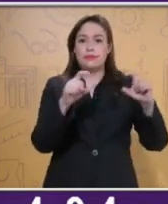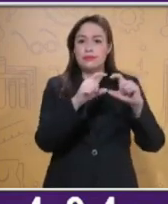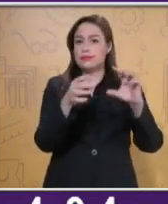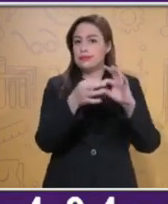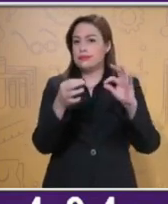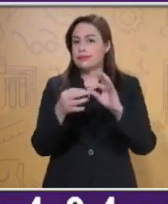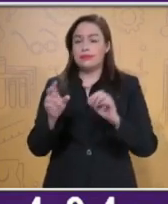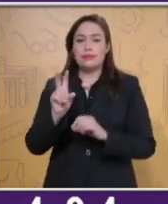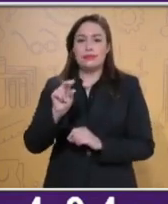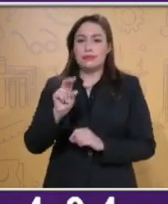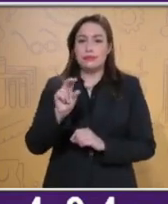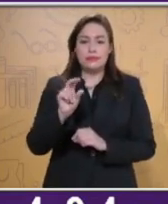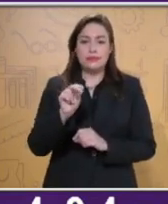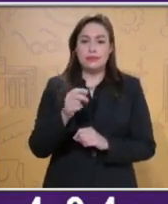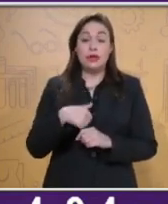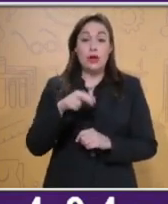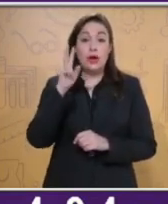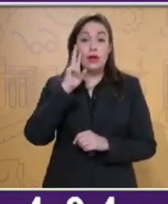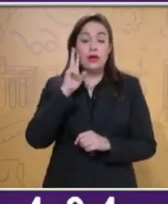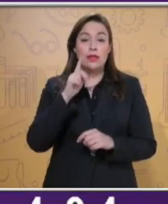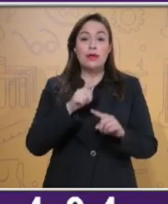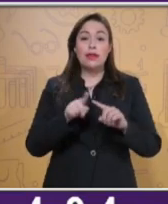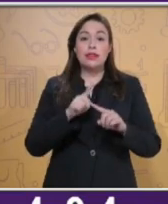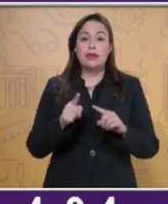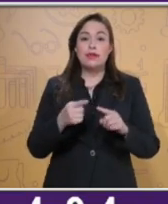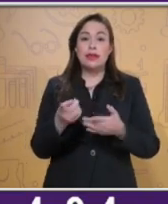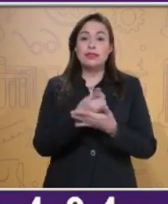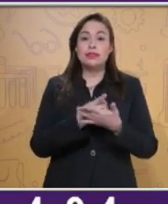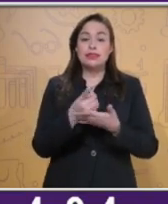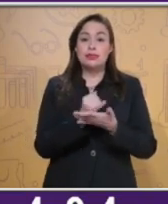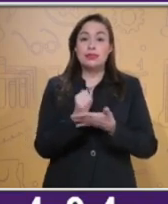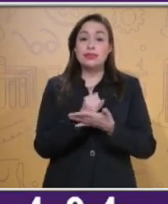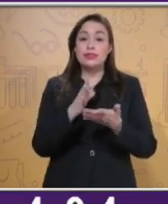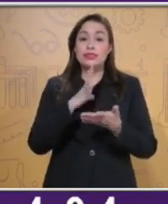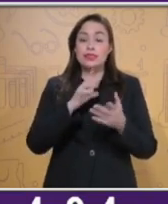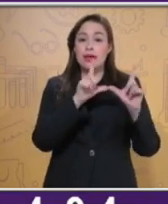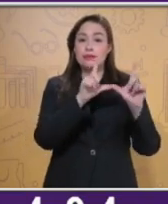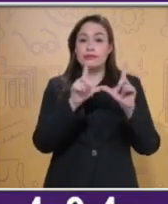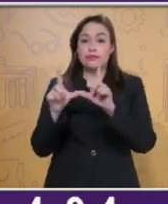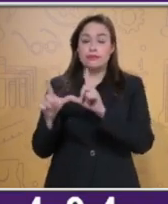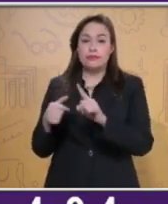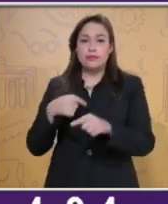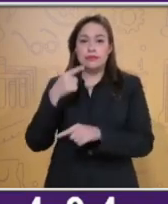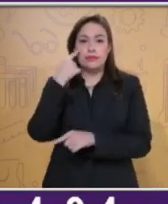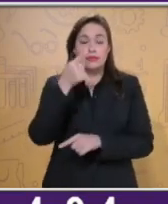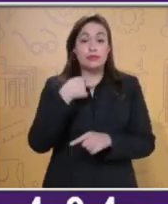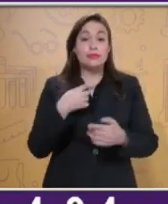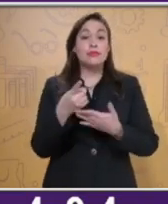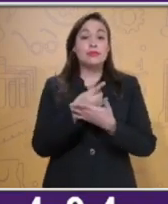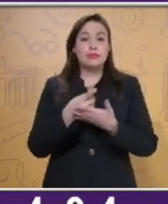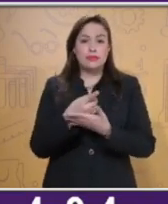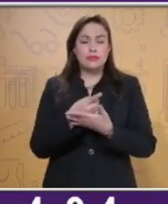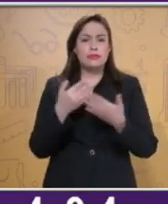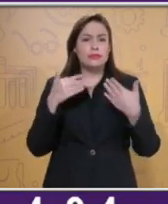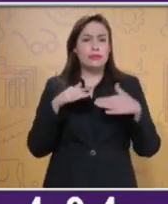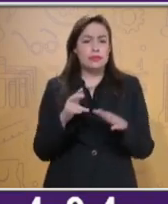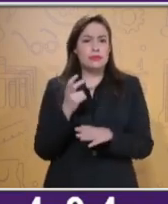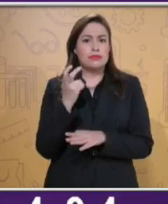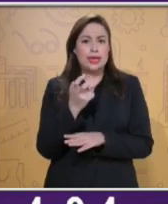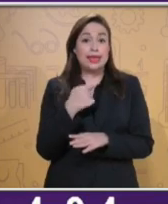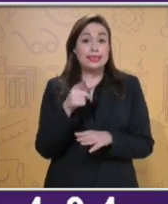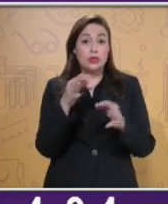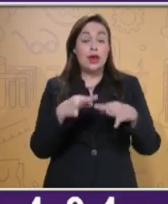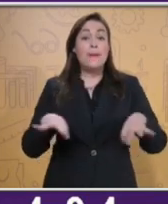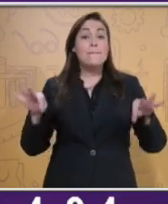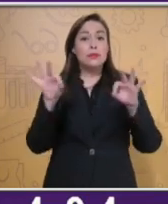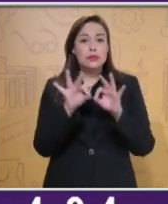talk about the illustrations. Pay attention in the screen, please. We have different kind of illustrations. Maybe this is one of the most